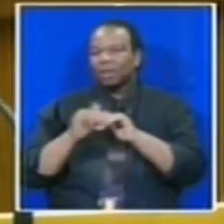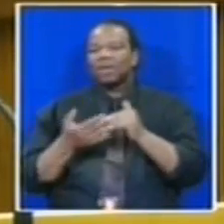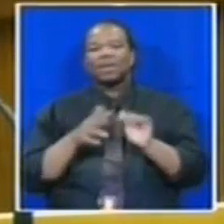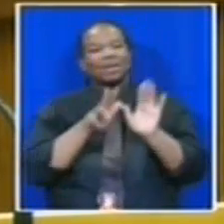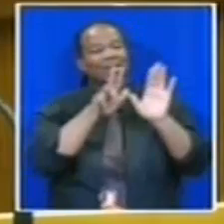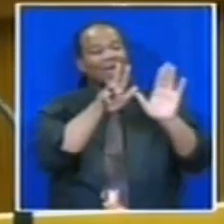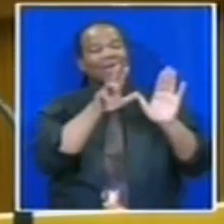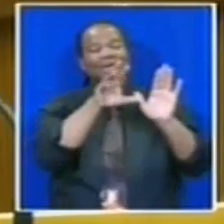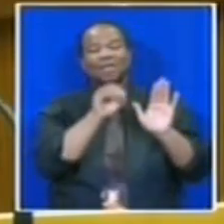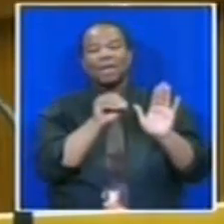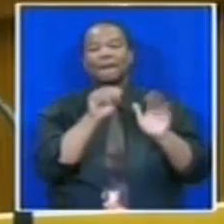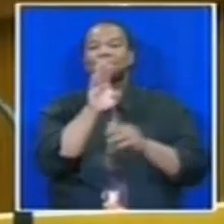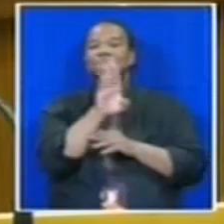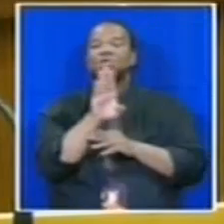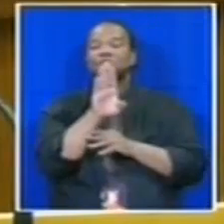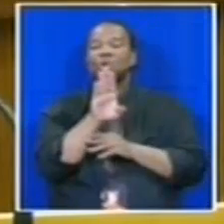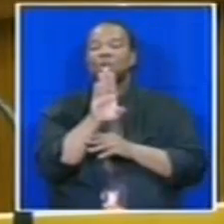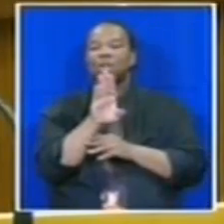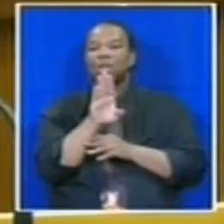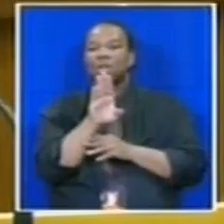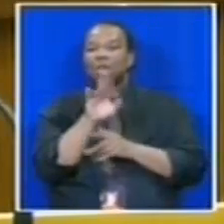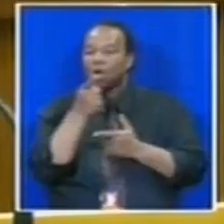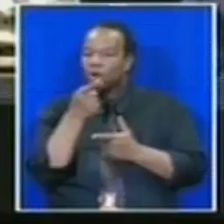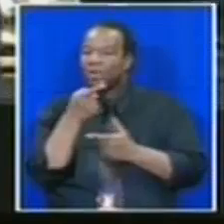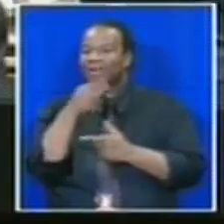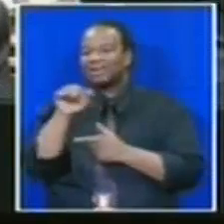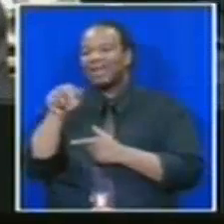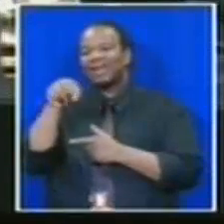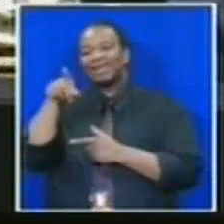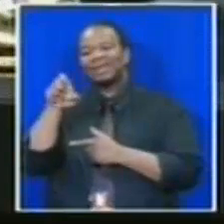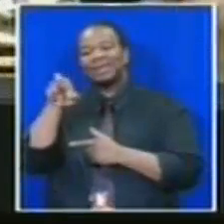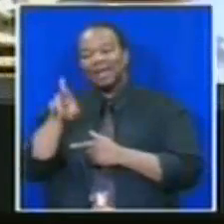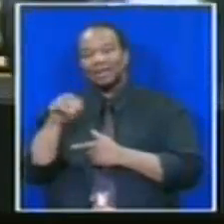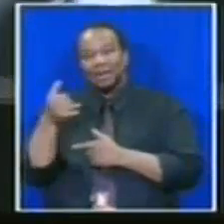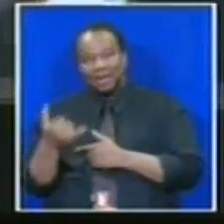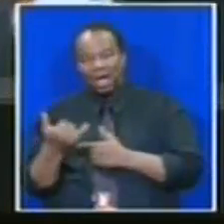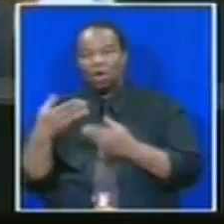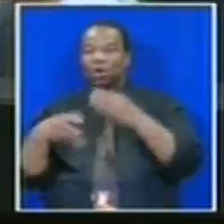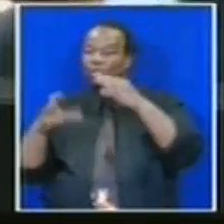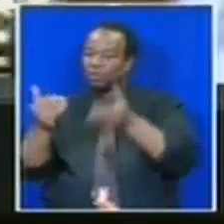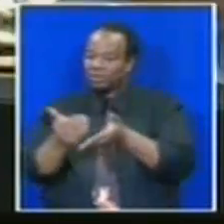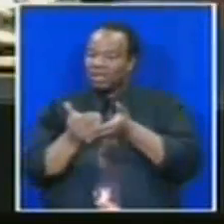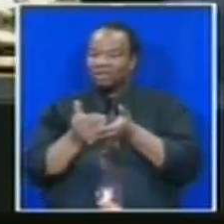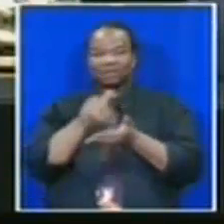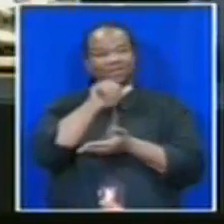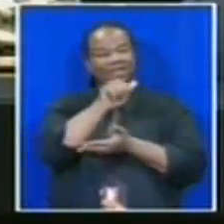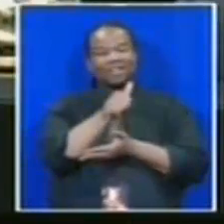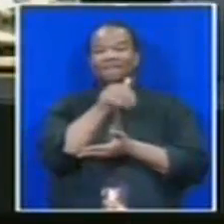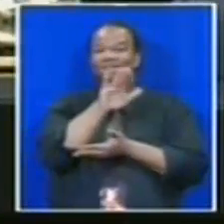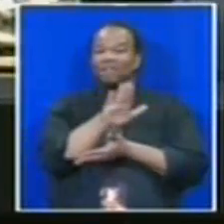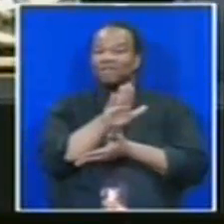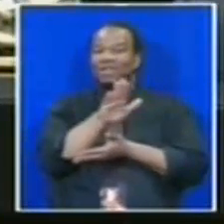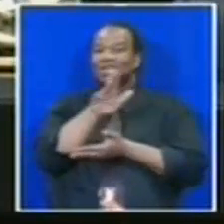in tenders that are on the portal for everyone to see transparently, saving 650 million rands a year in printing